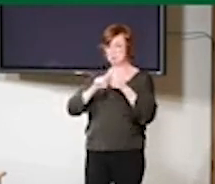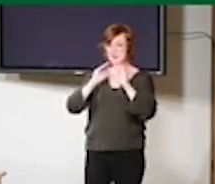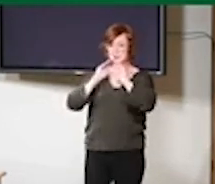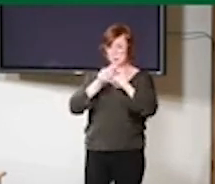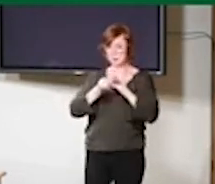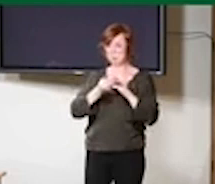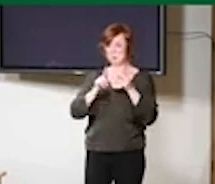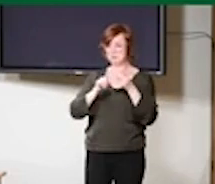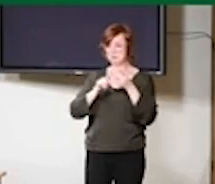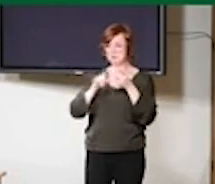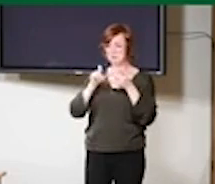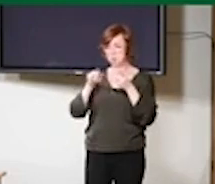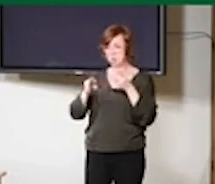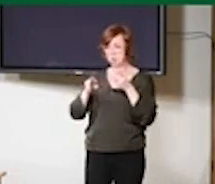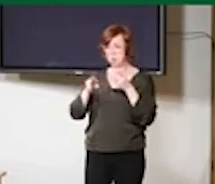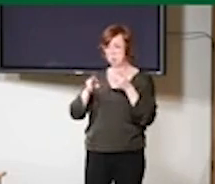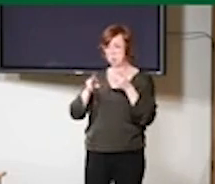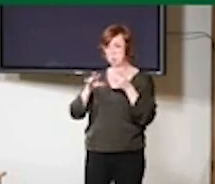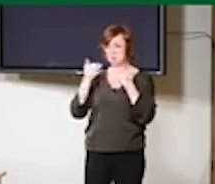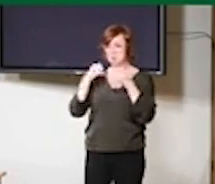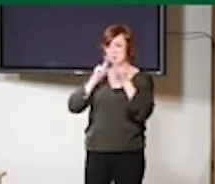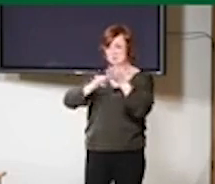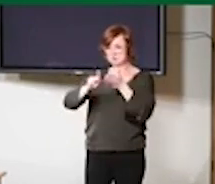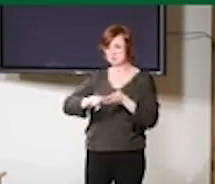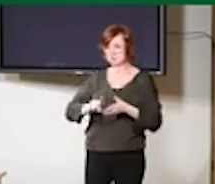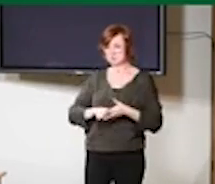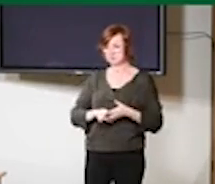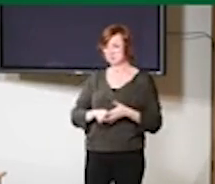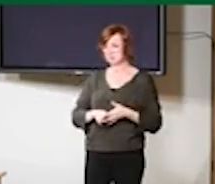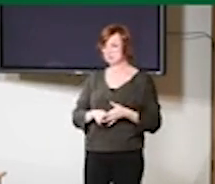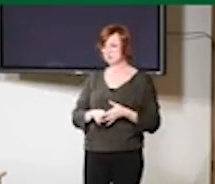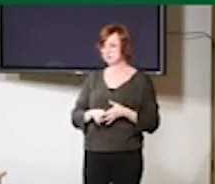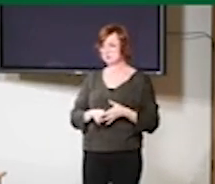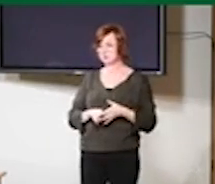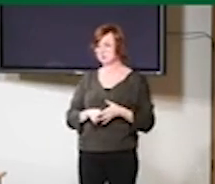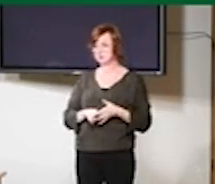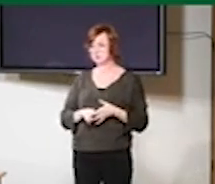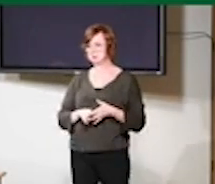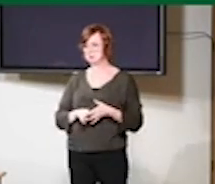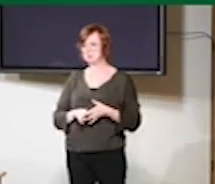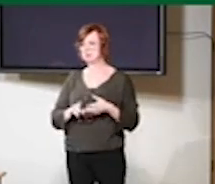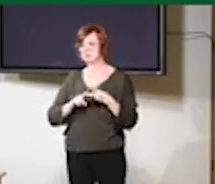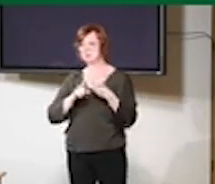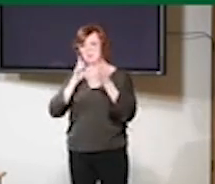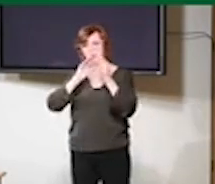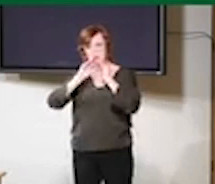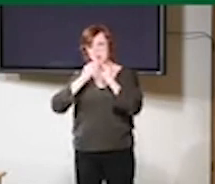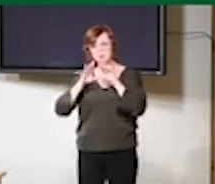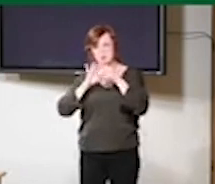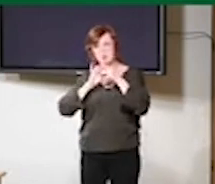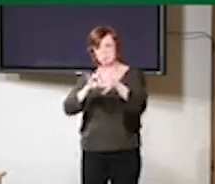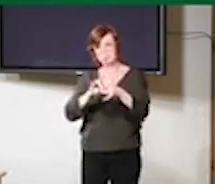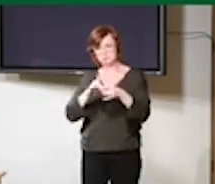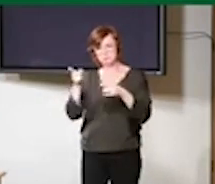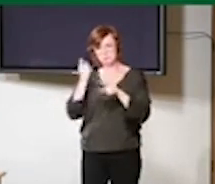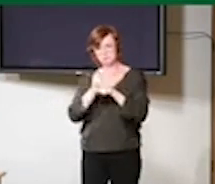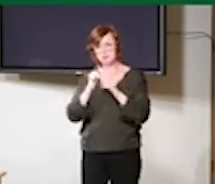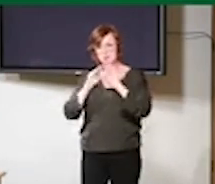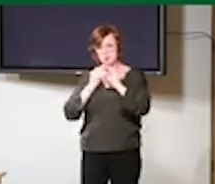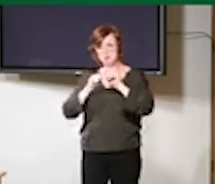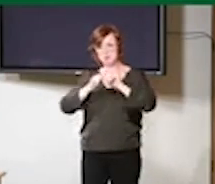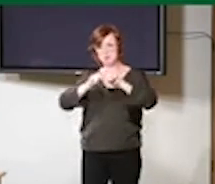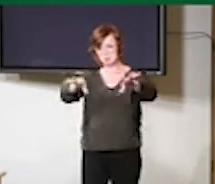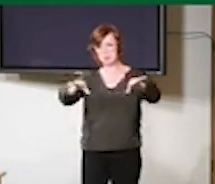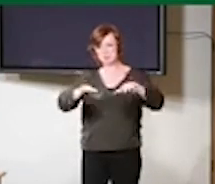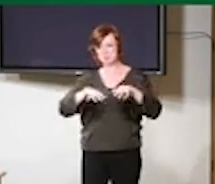second death, or are you saying it's the investigation is still ongoing? Well, at this point, we are calling it community transmission, but like I said, in previous